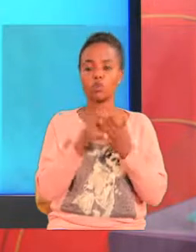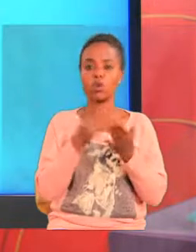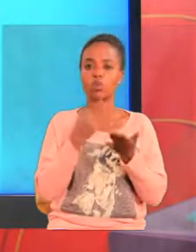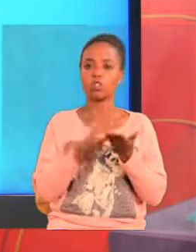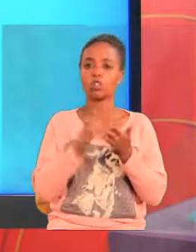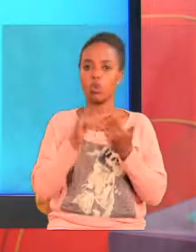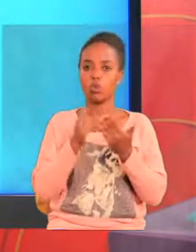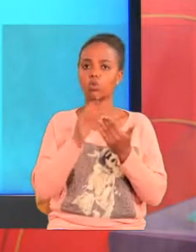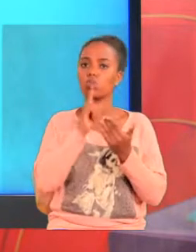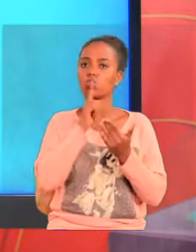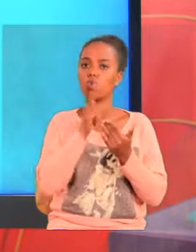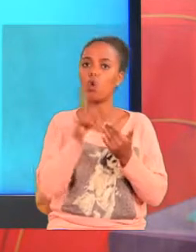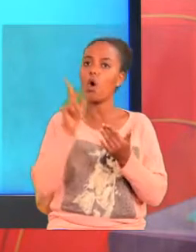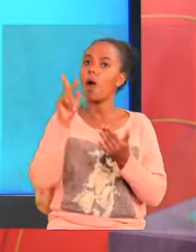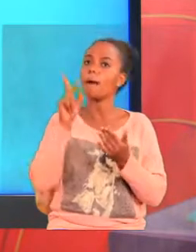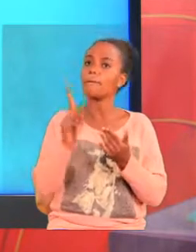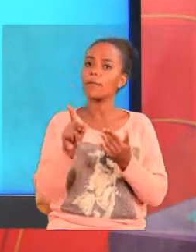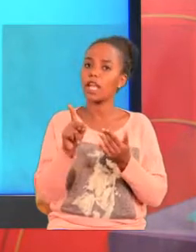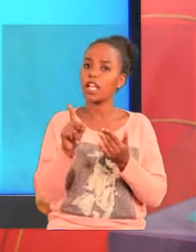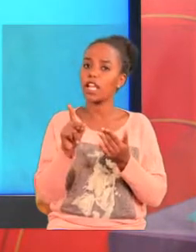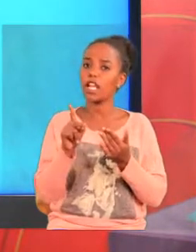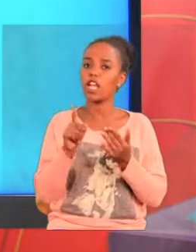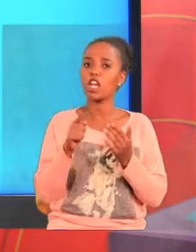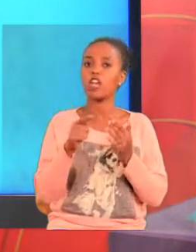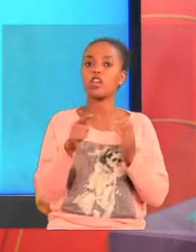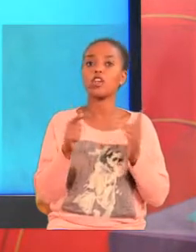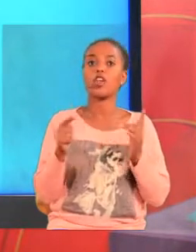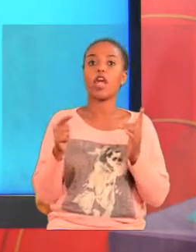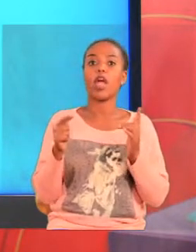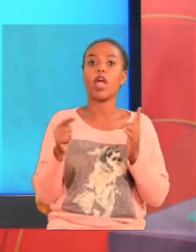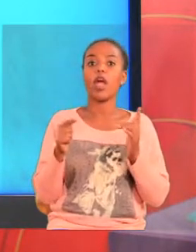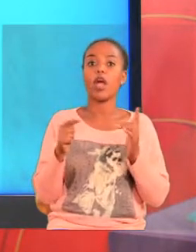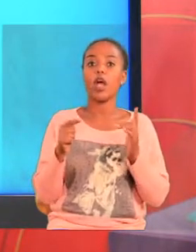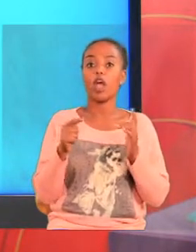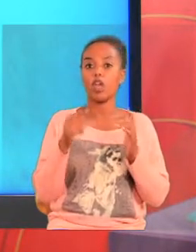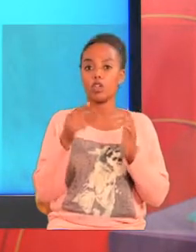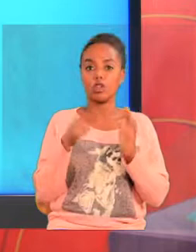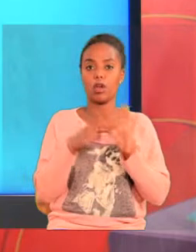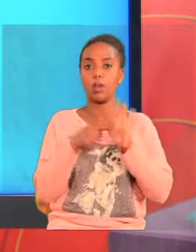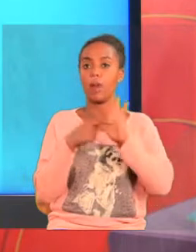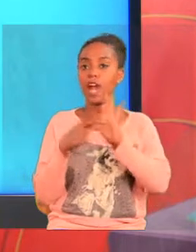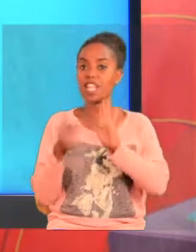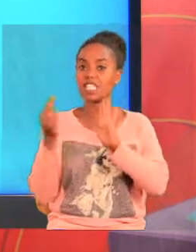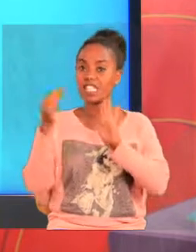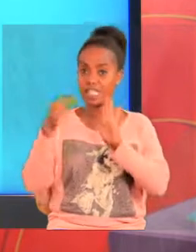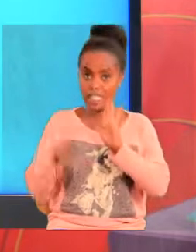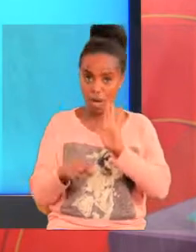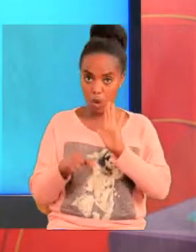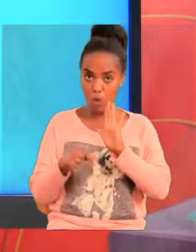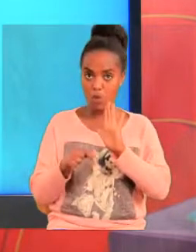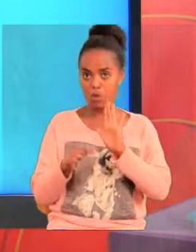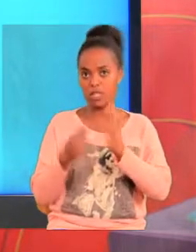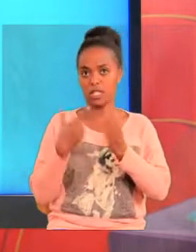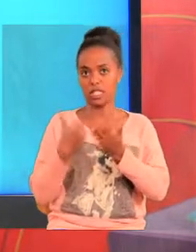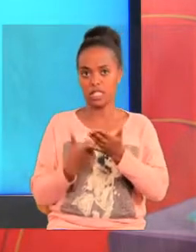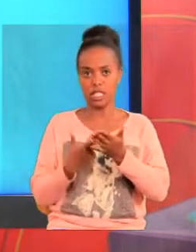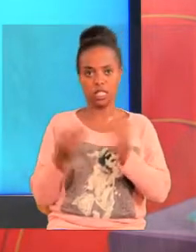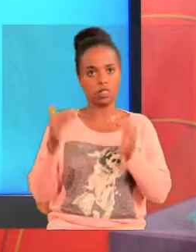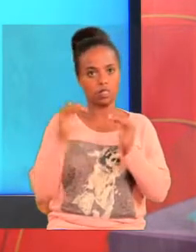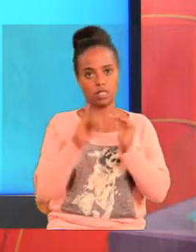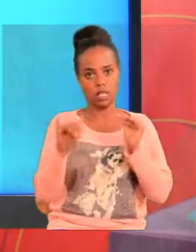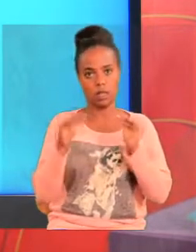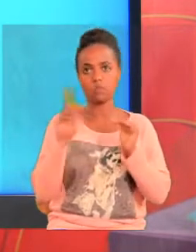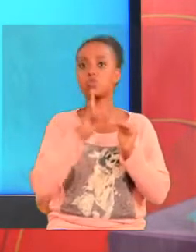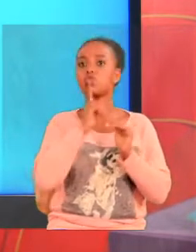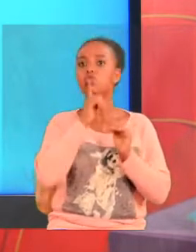This also, P implies Q is also it is true